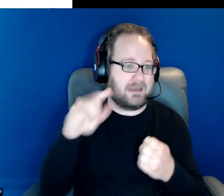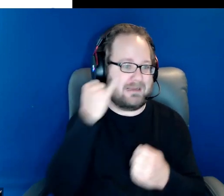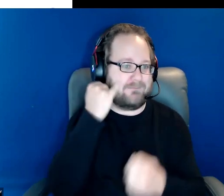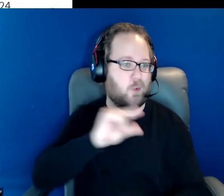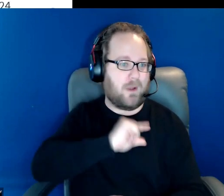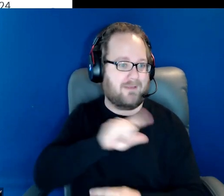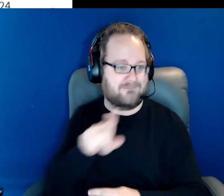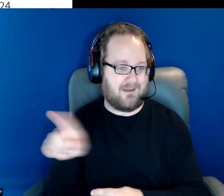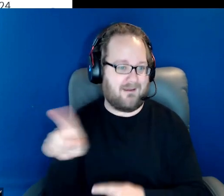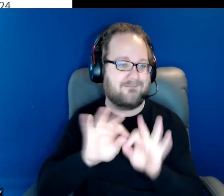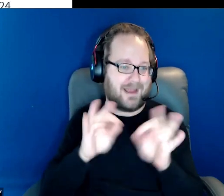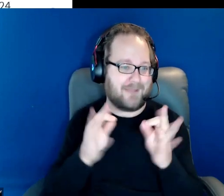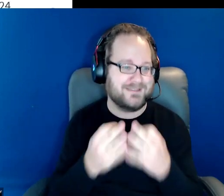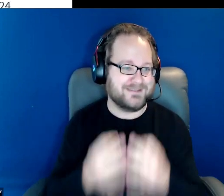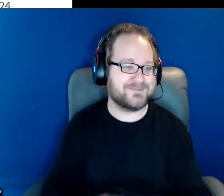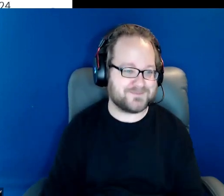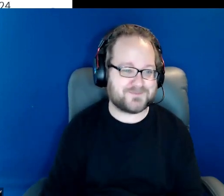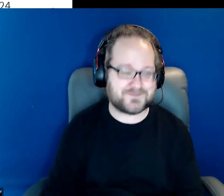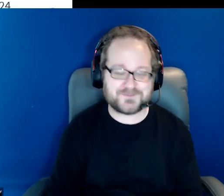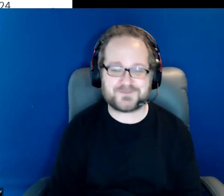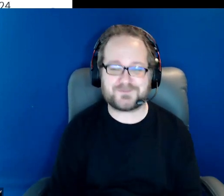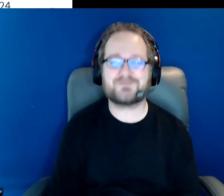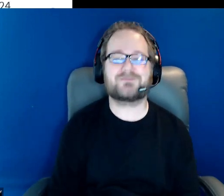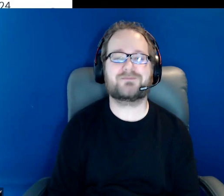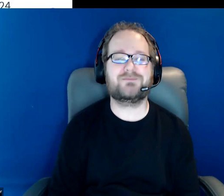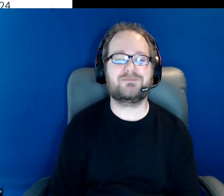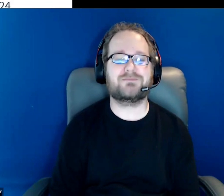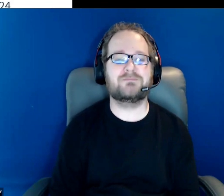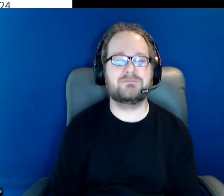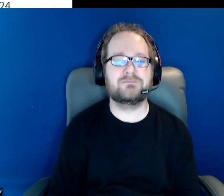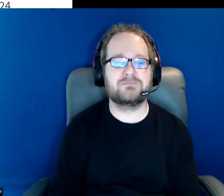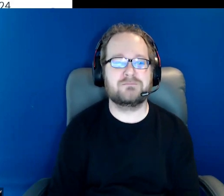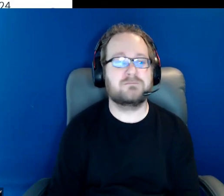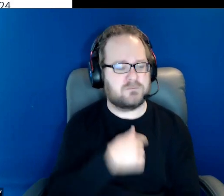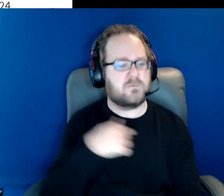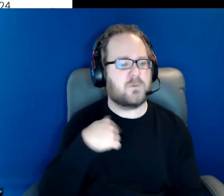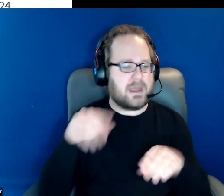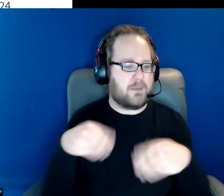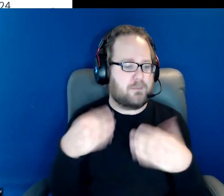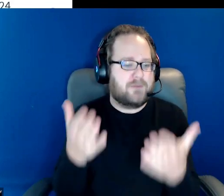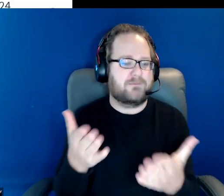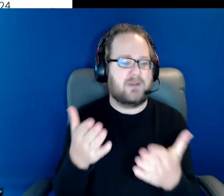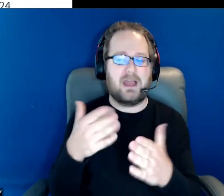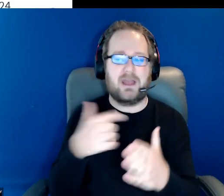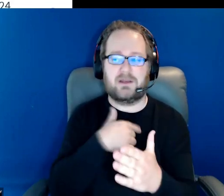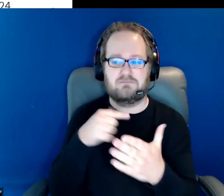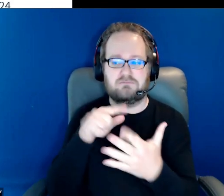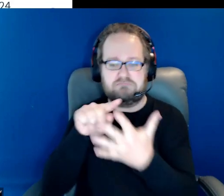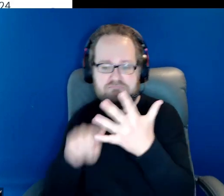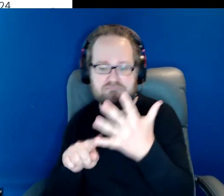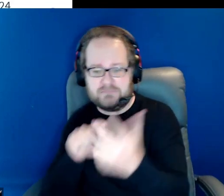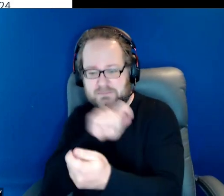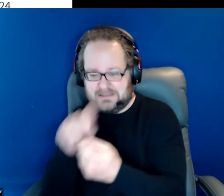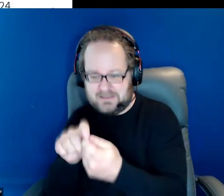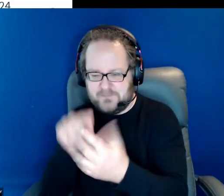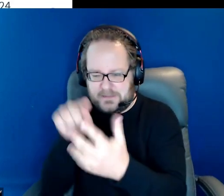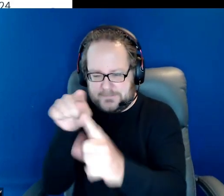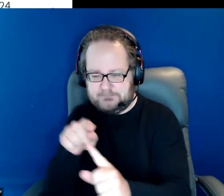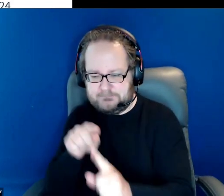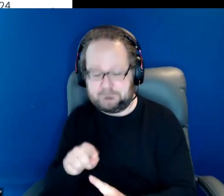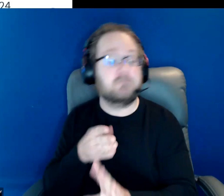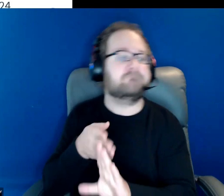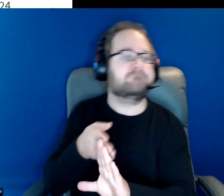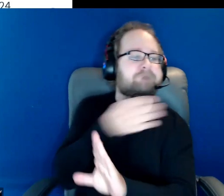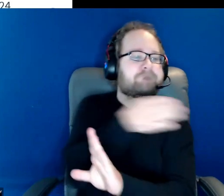slide. Prior to sharing some of the specific ways that LIHEAP can provide cooling assistance, I wanted to share information regarding